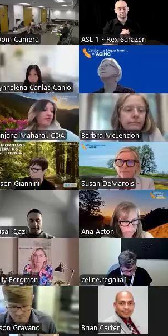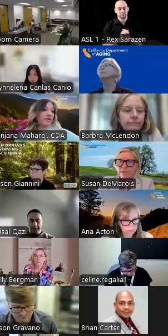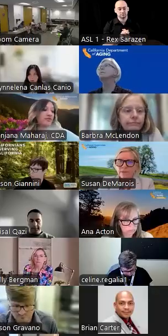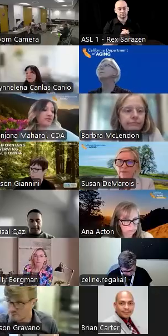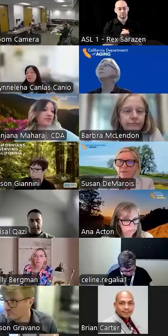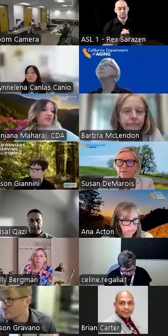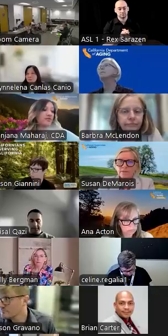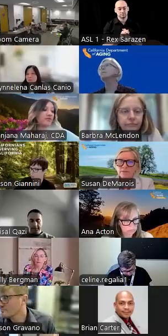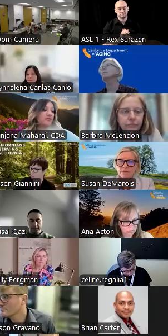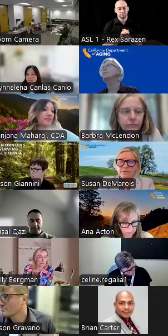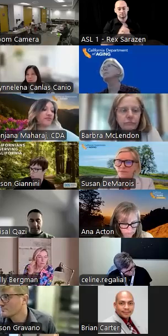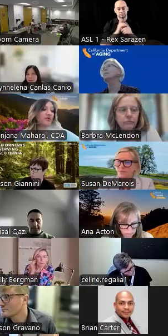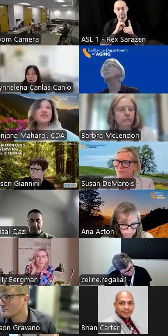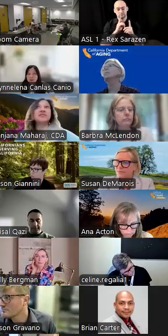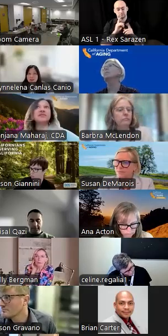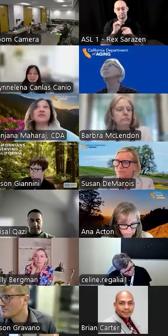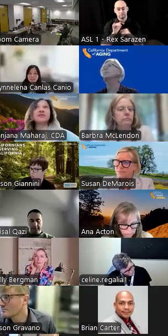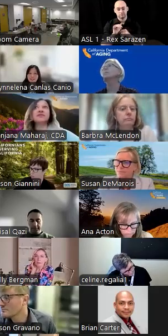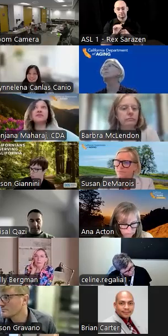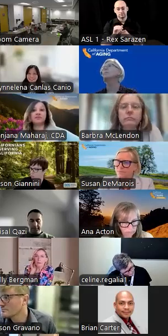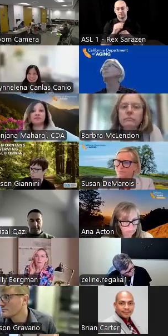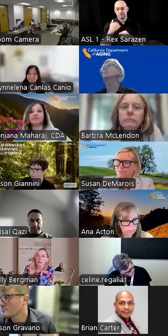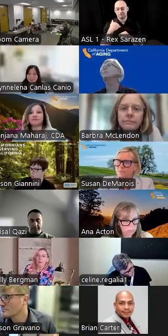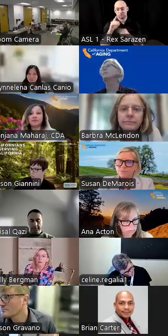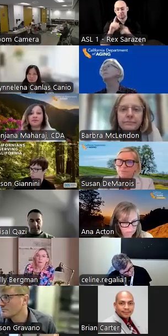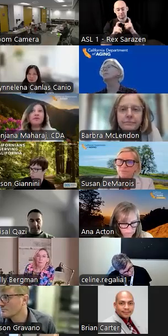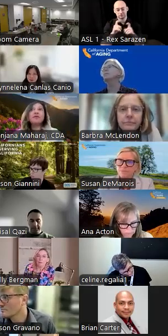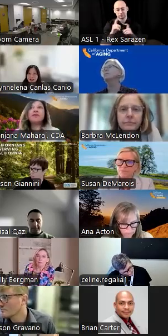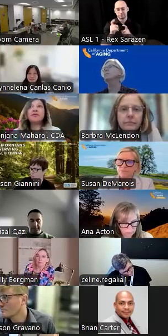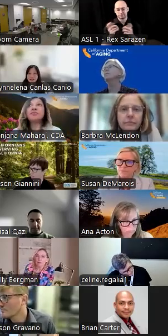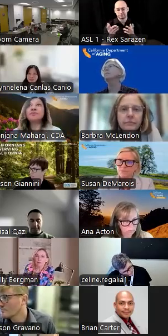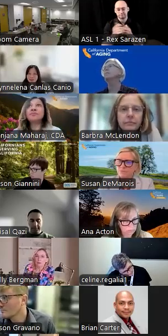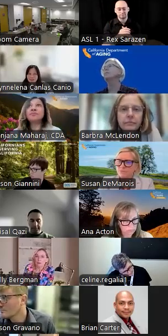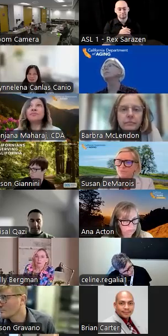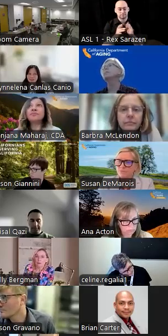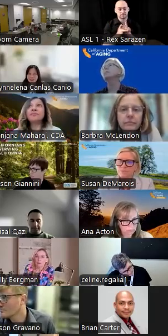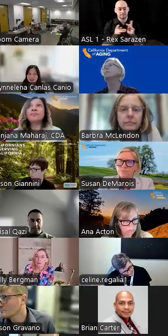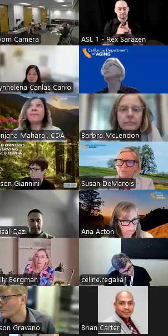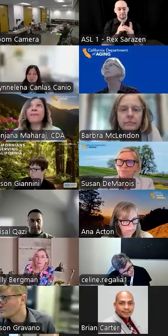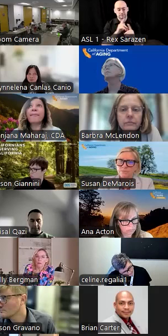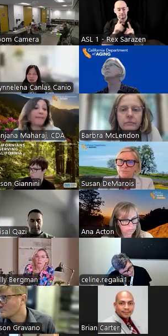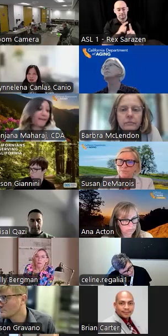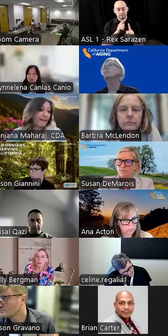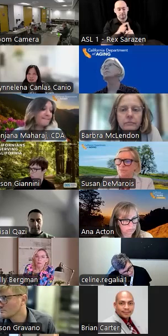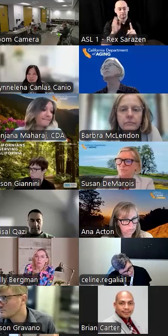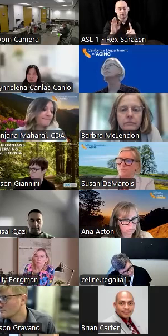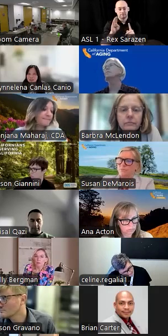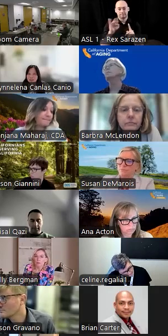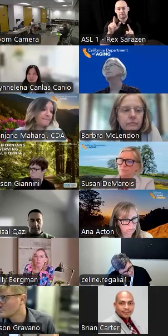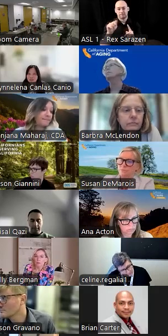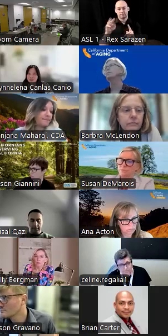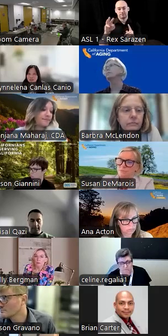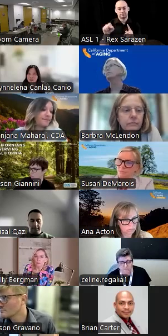before we move forward to Any questions or comments about the bylaws?